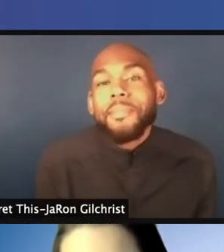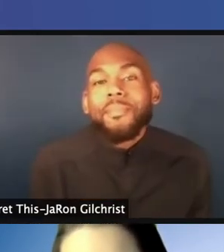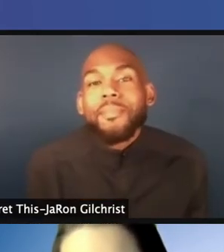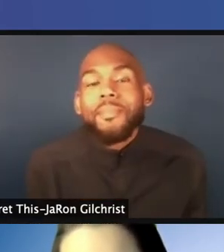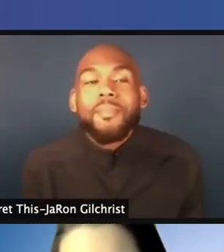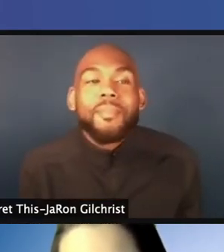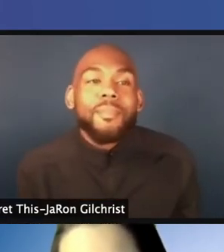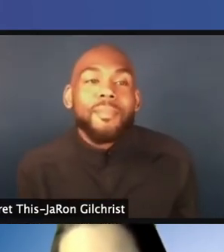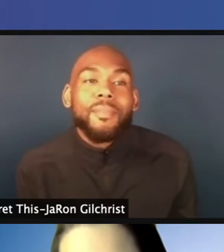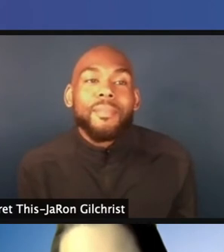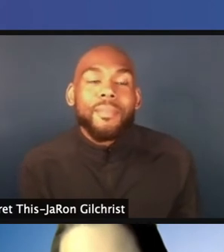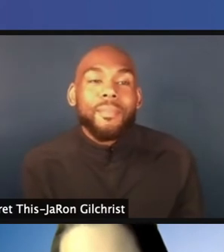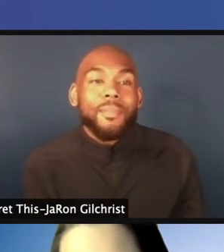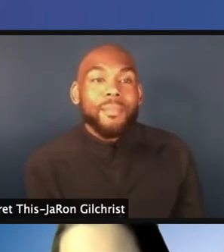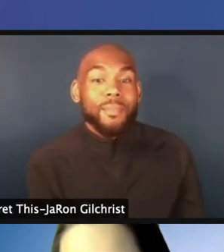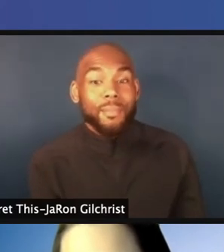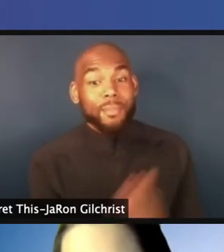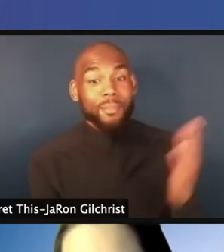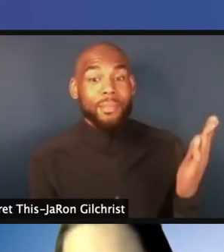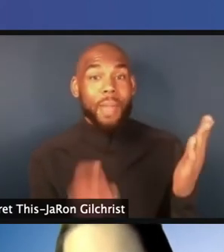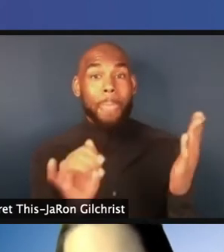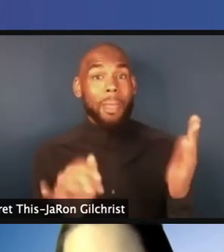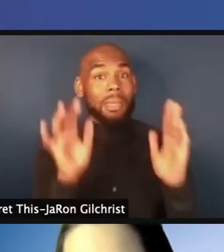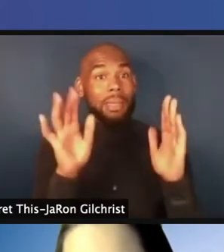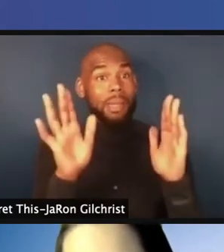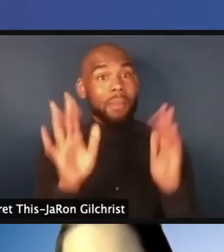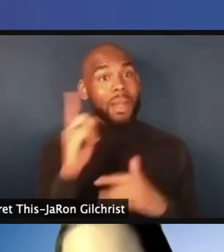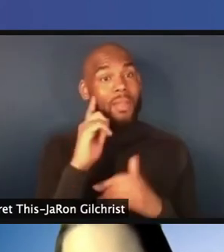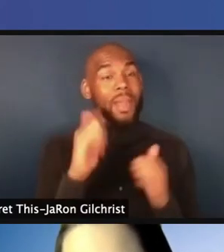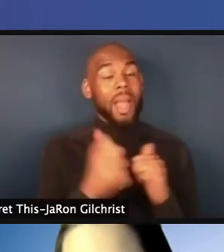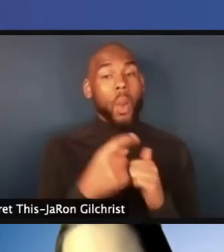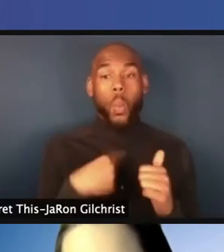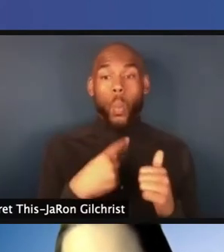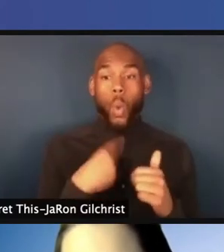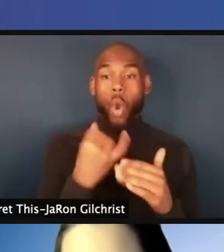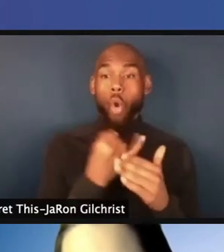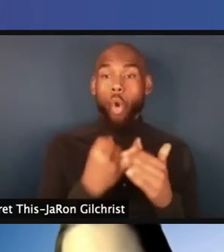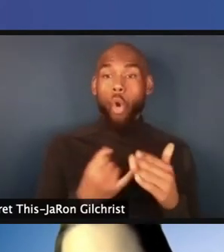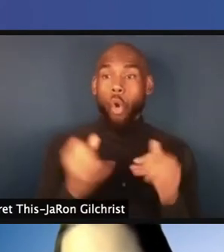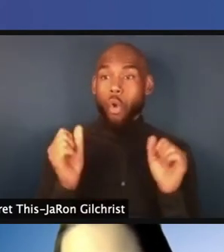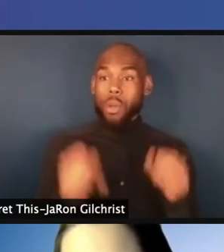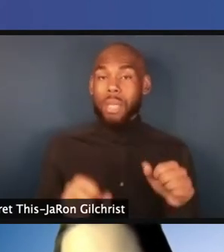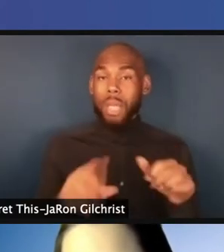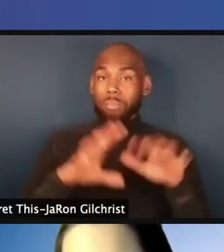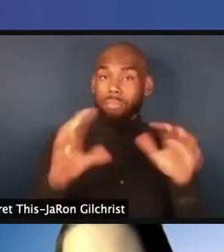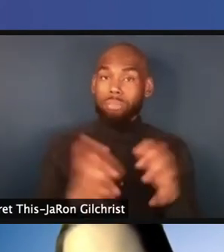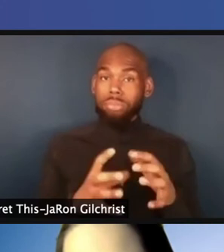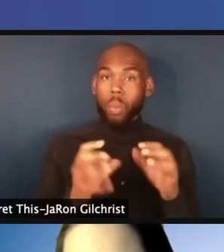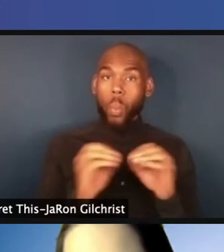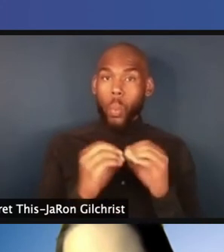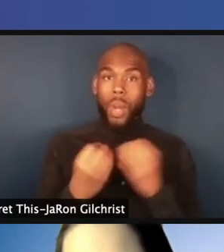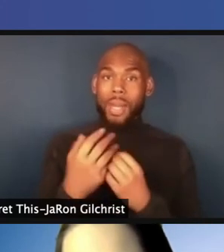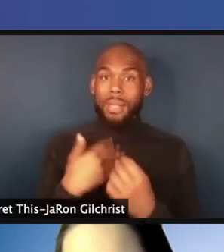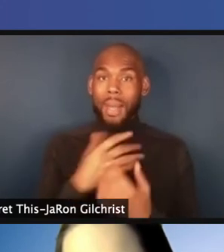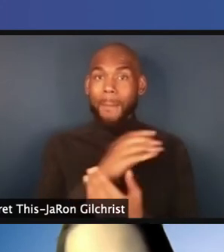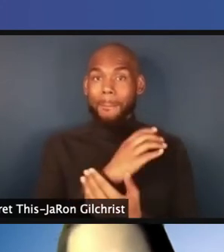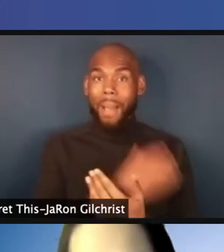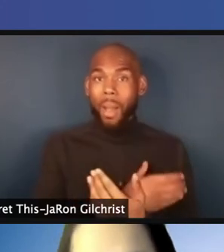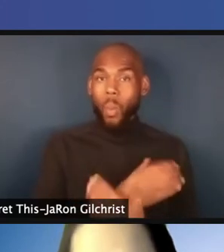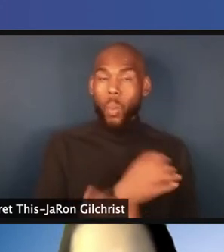Which is amazing to think about how we as artists can, again, collectively organize our power to sort